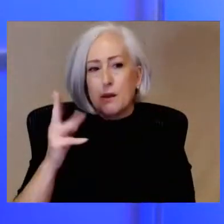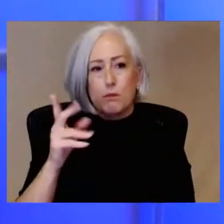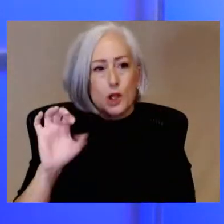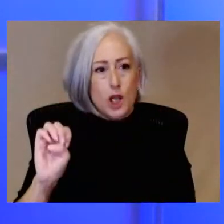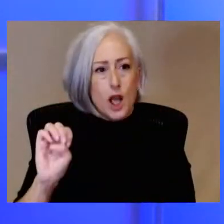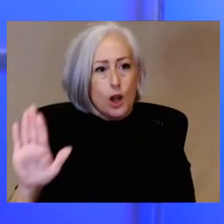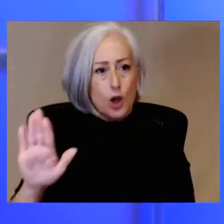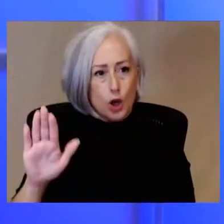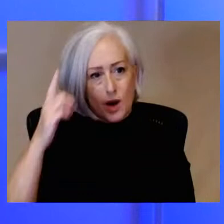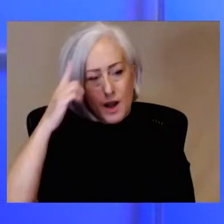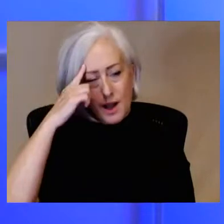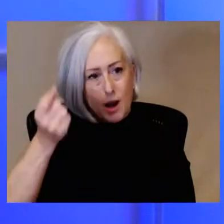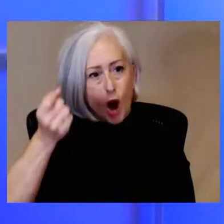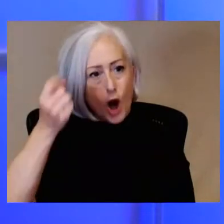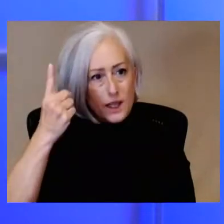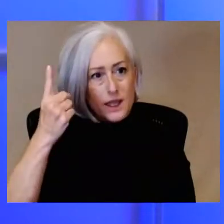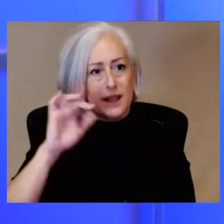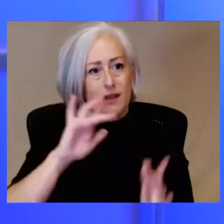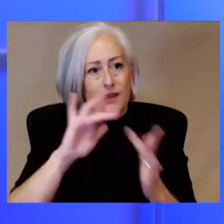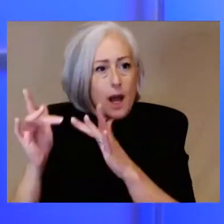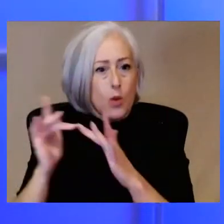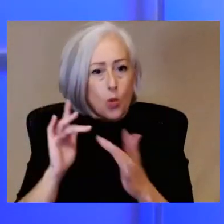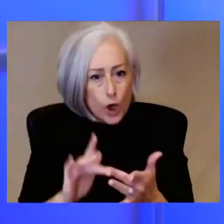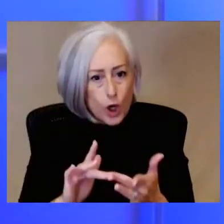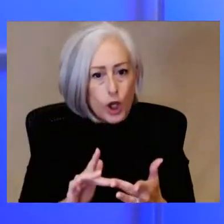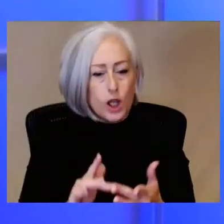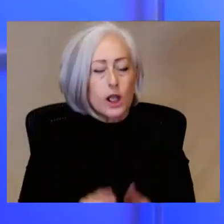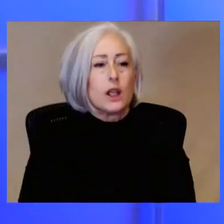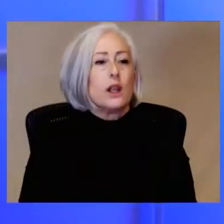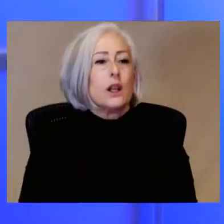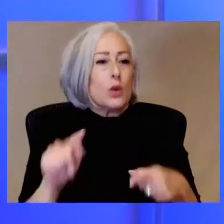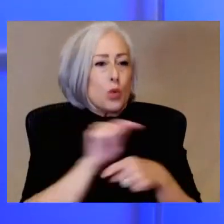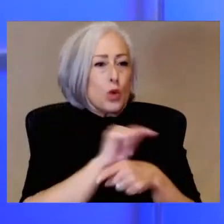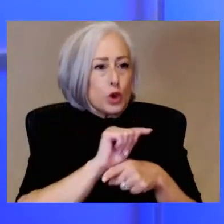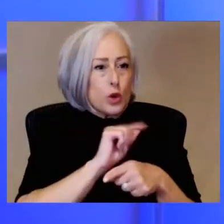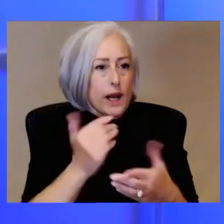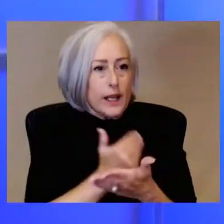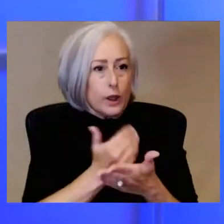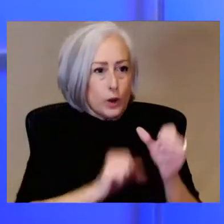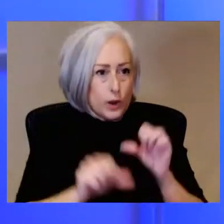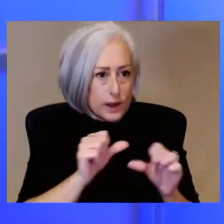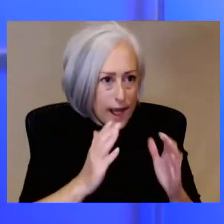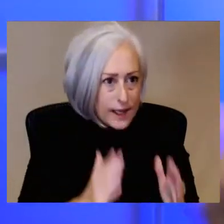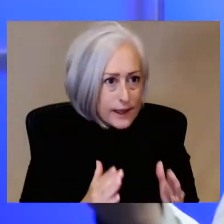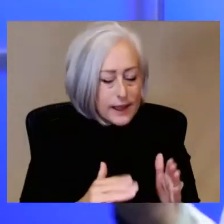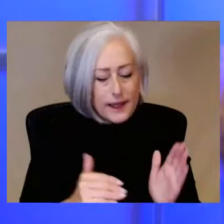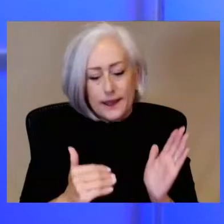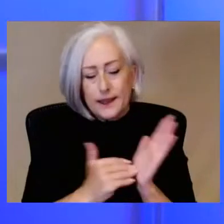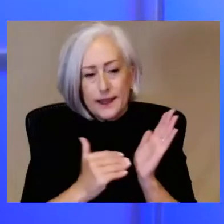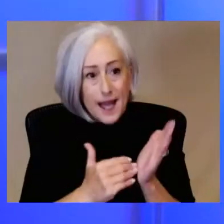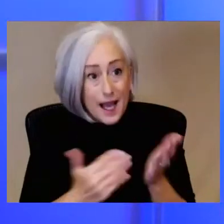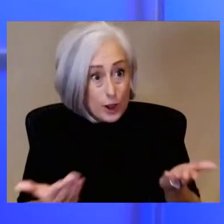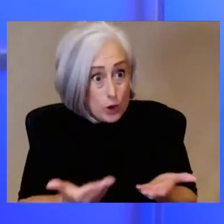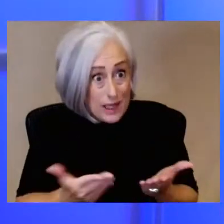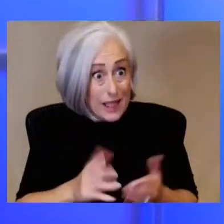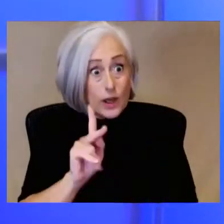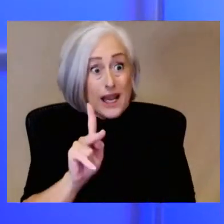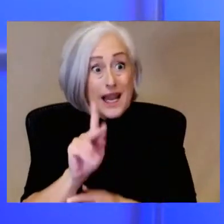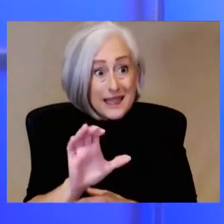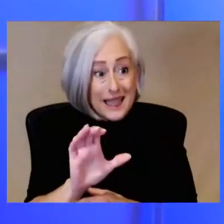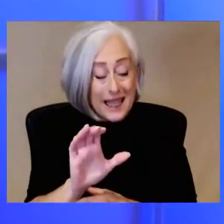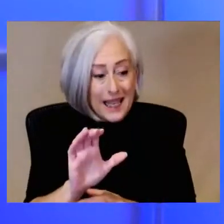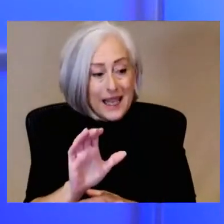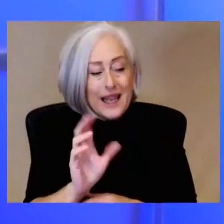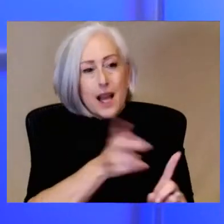is training programs to train new scientists and doctors right here in Kansas City and attract new talent to